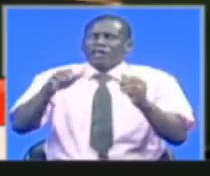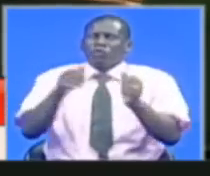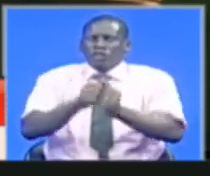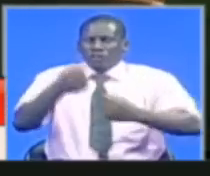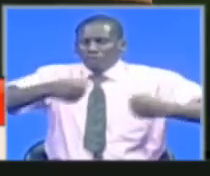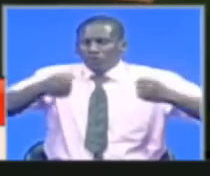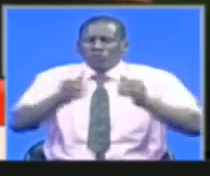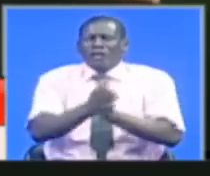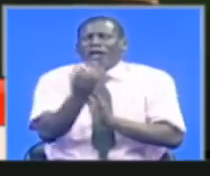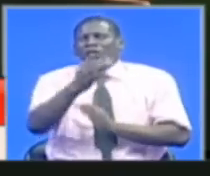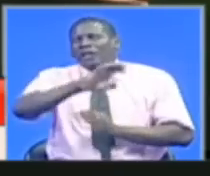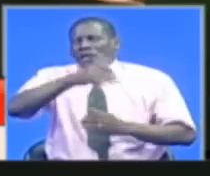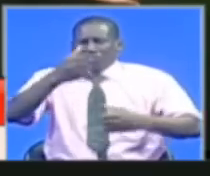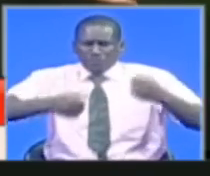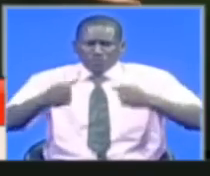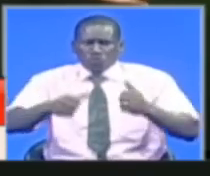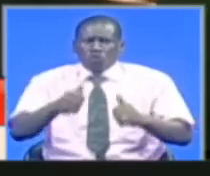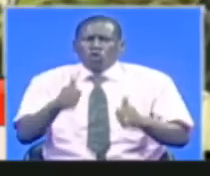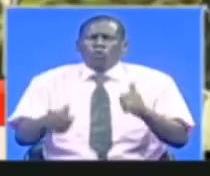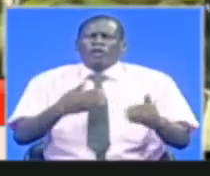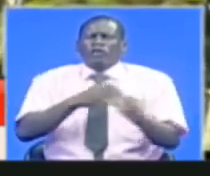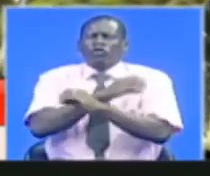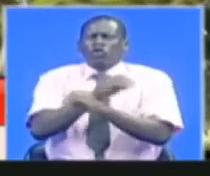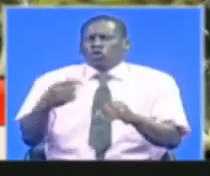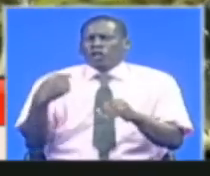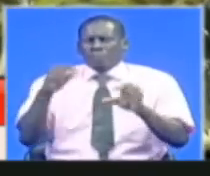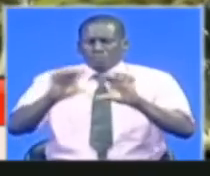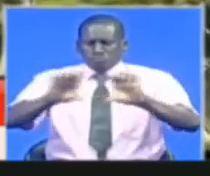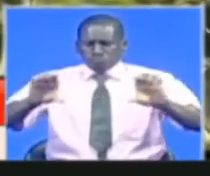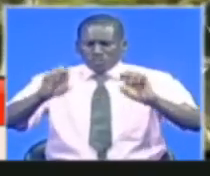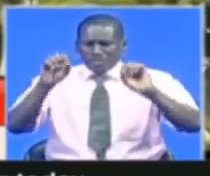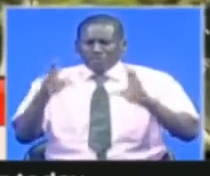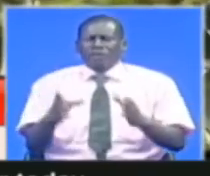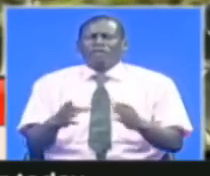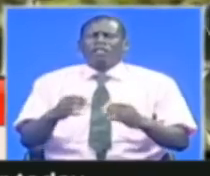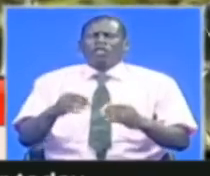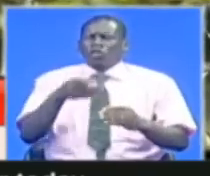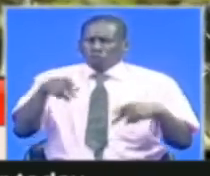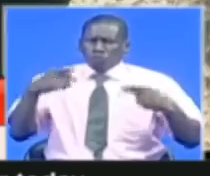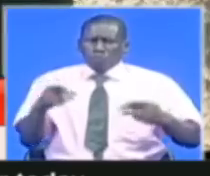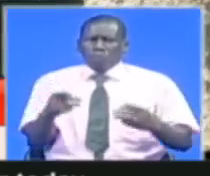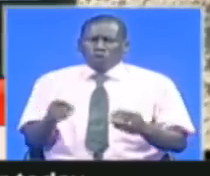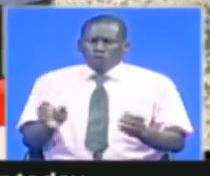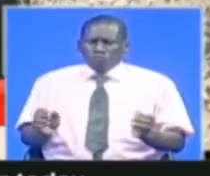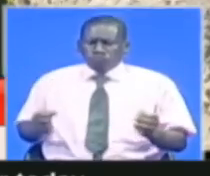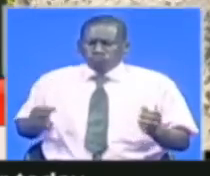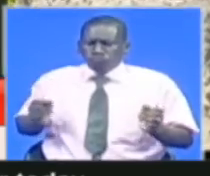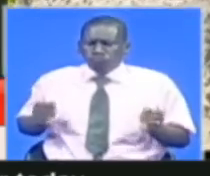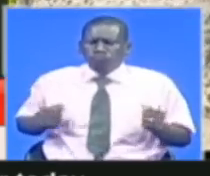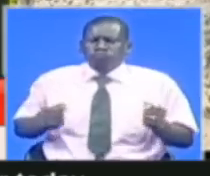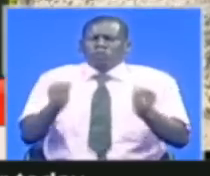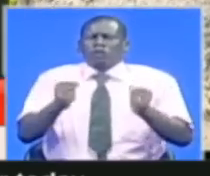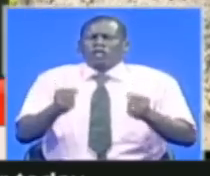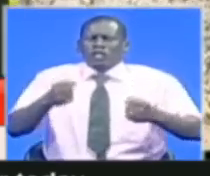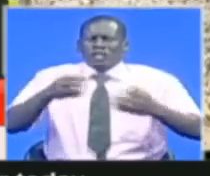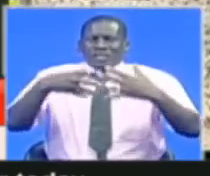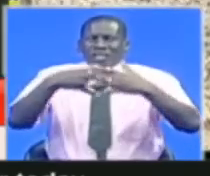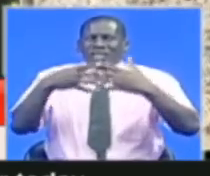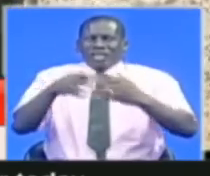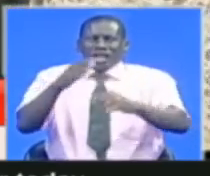three other vehicles bearing non-number plates. The assailants are said to have banged the main gate, injuring the guards in the